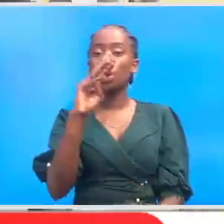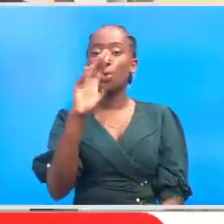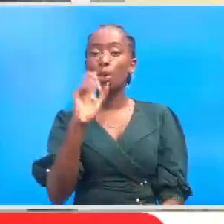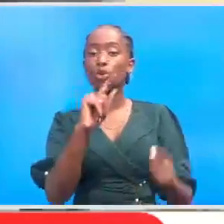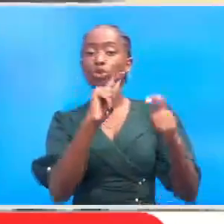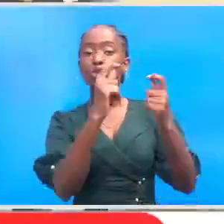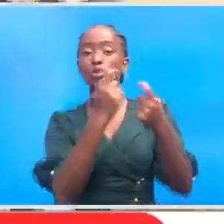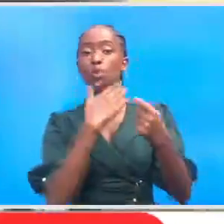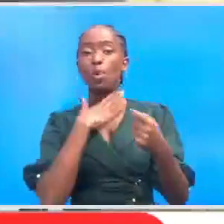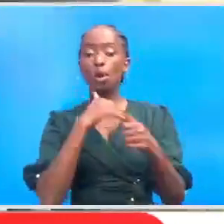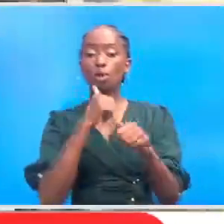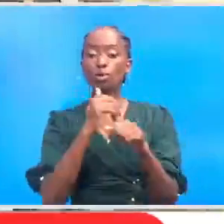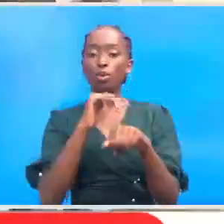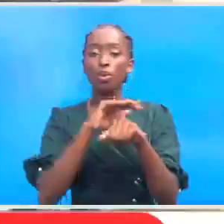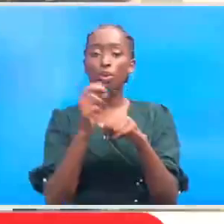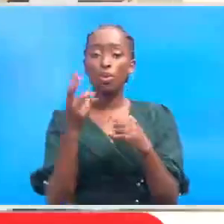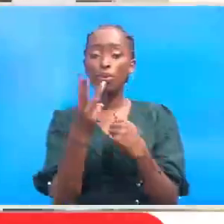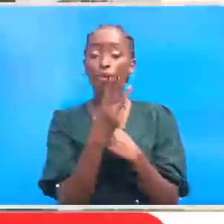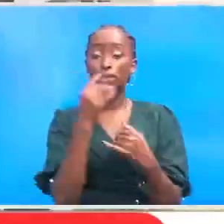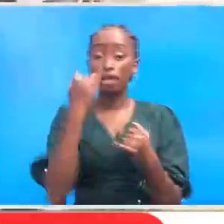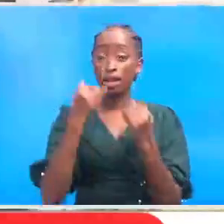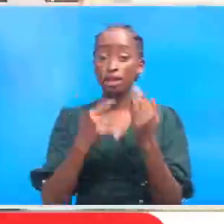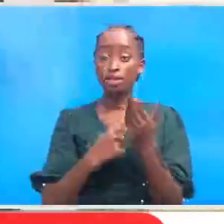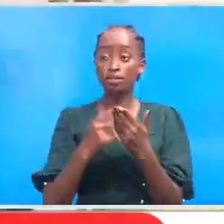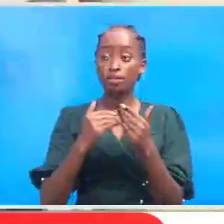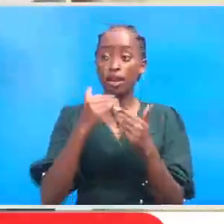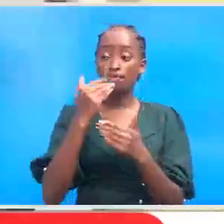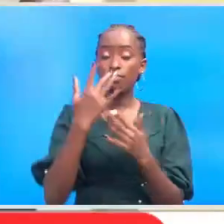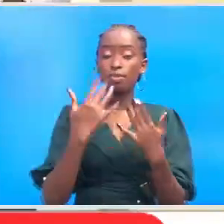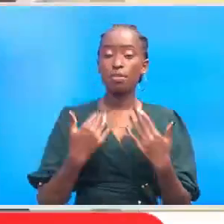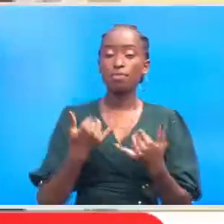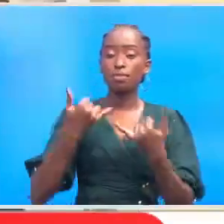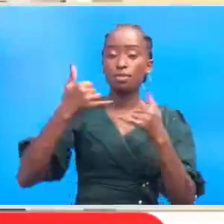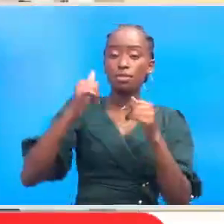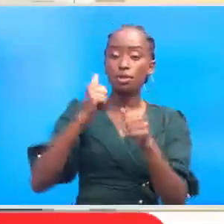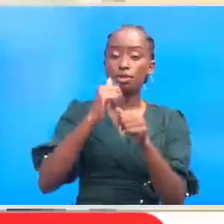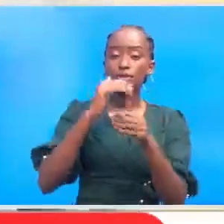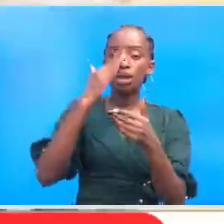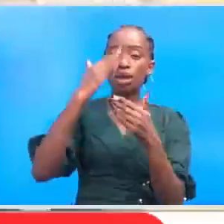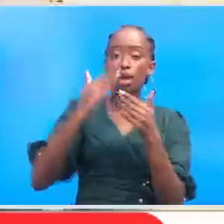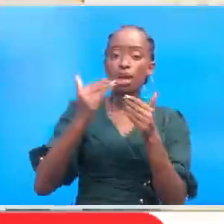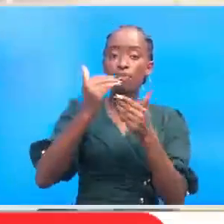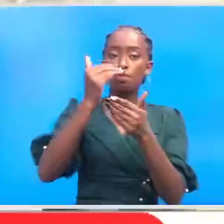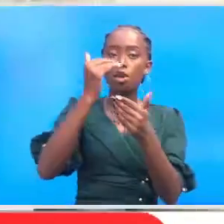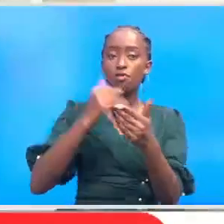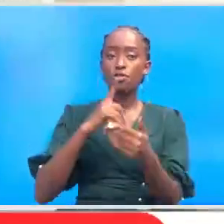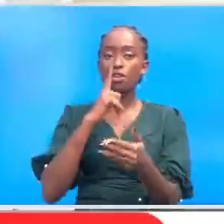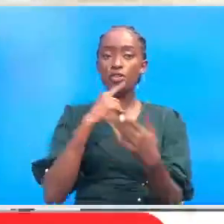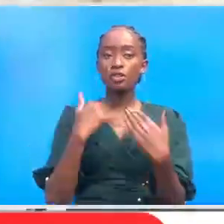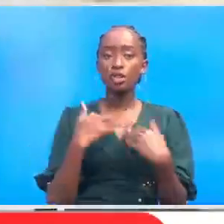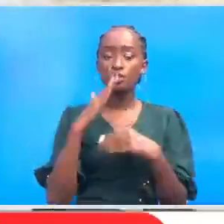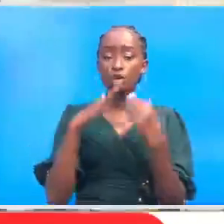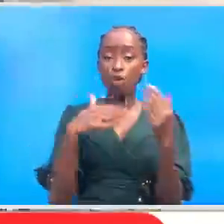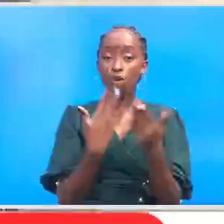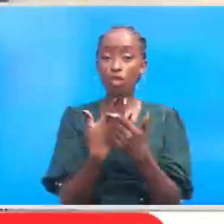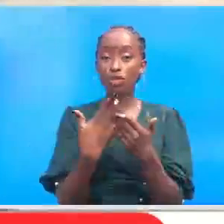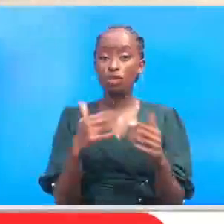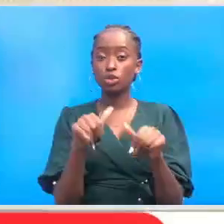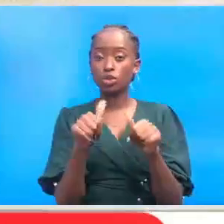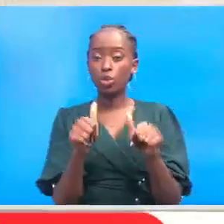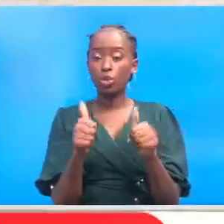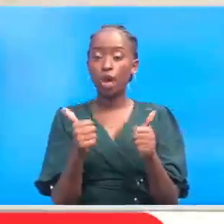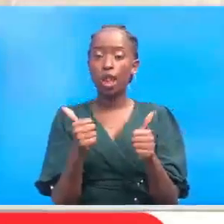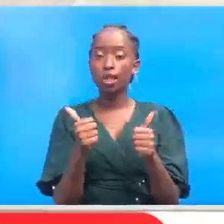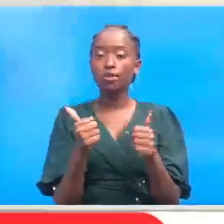deal on Wednesday last week after their stone earth retreat ended prematurely following Azimio's ticket or leave it